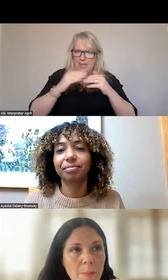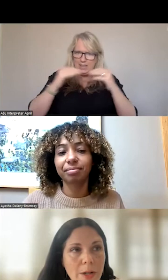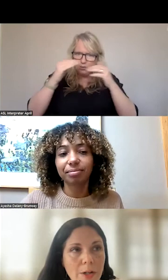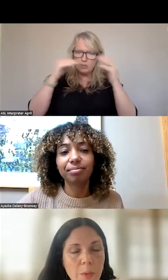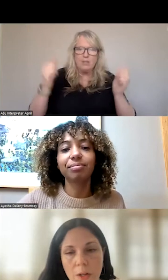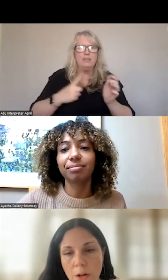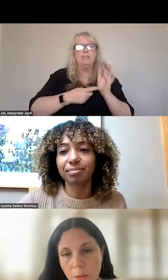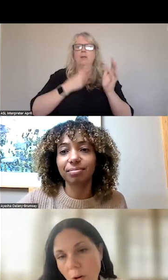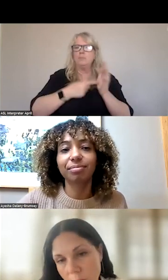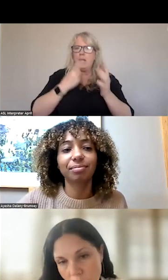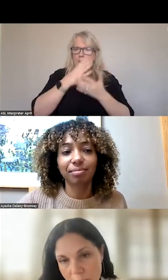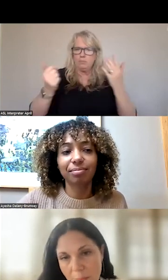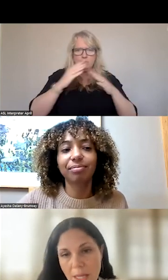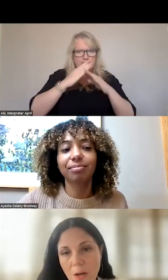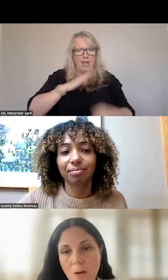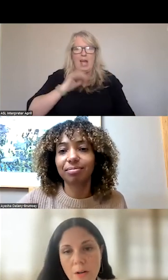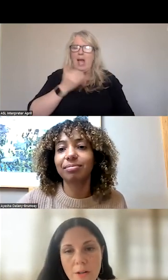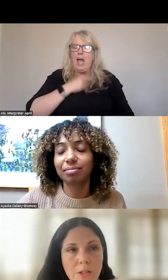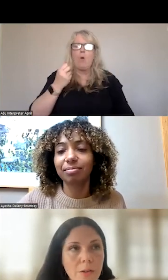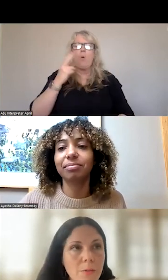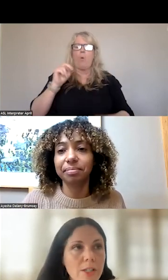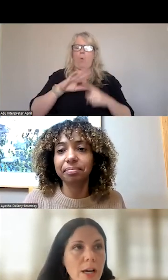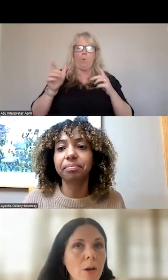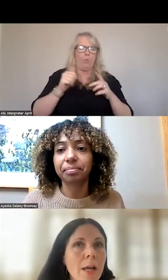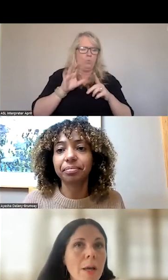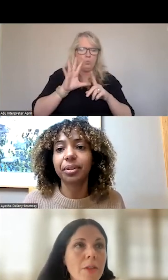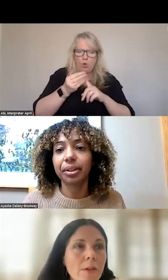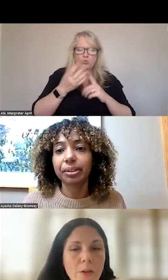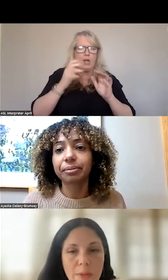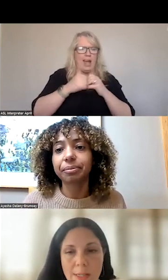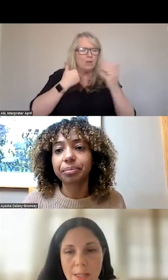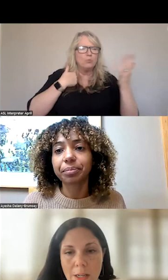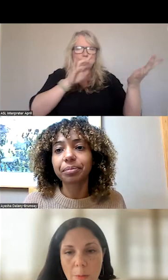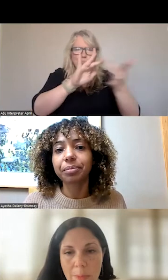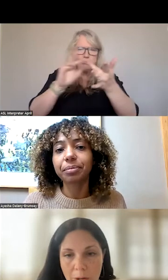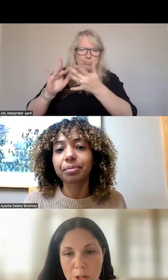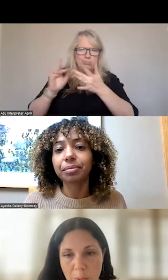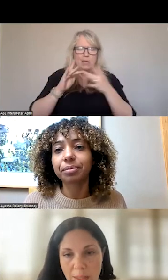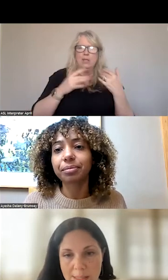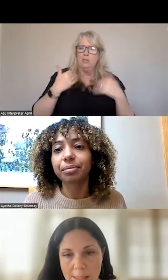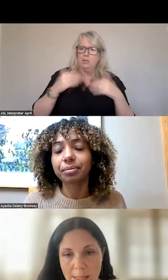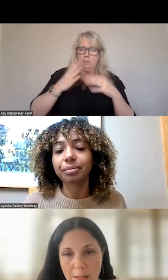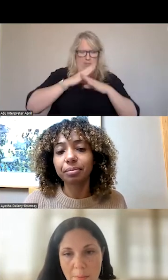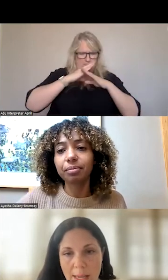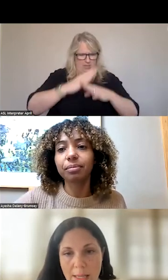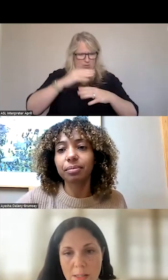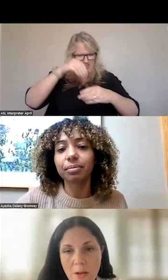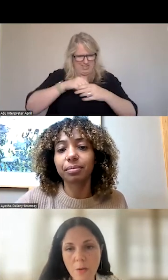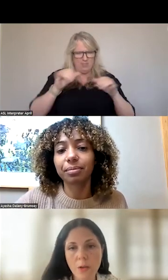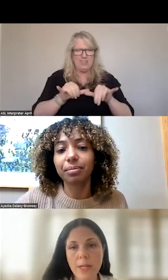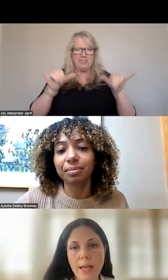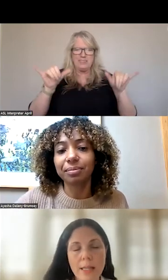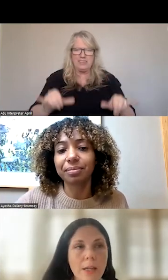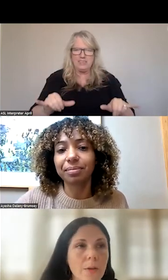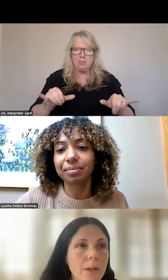Sometimes there are barriers within our own cultures that make it harder to reach out, but there also have been, you know, barriers within the system. And